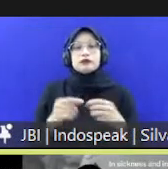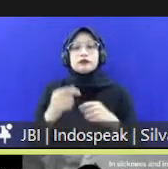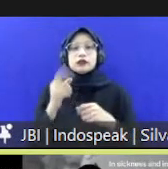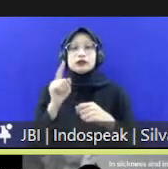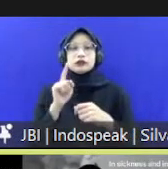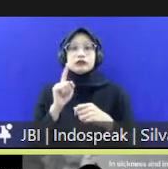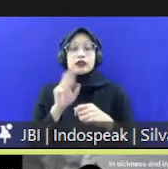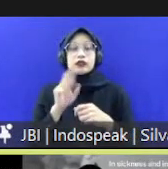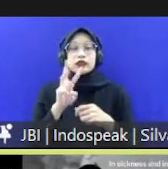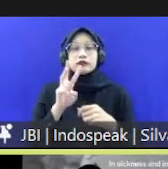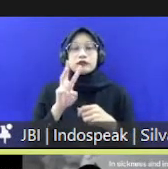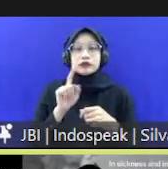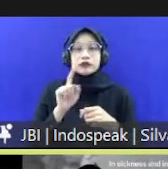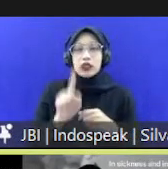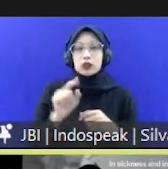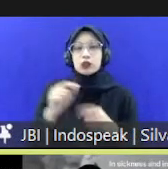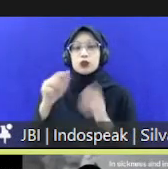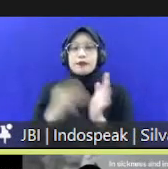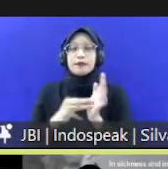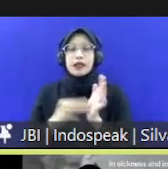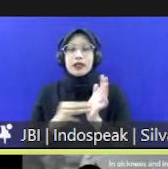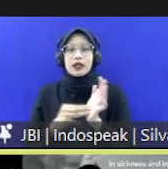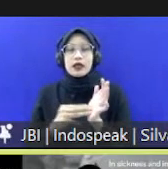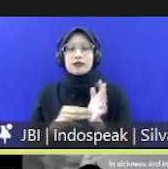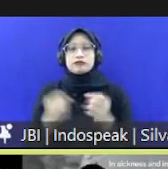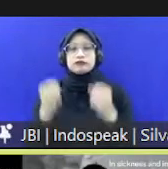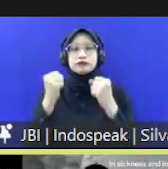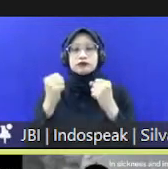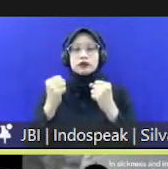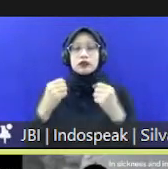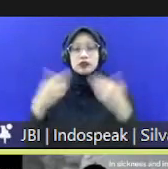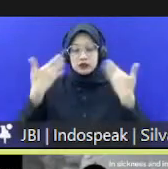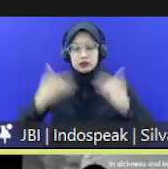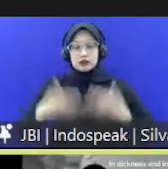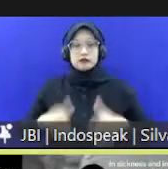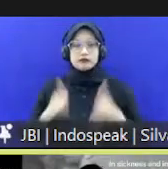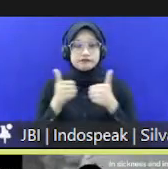saved in a cycle of 4 to 5 years.